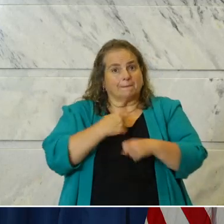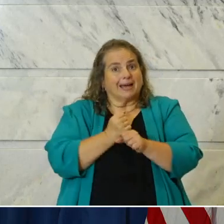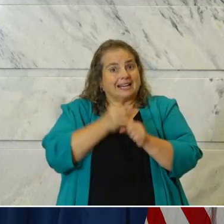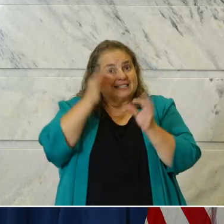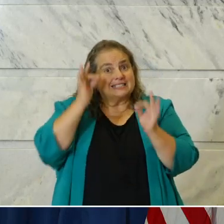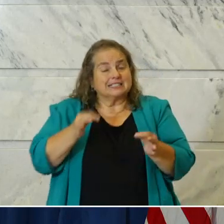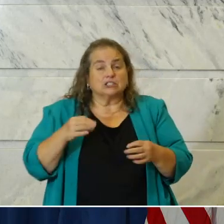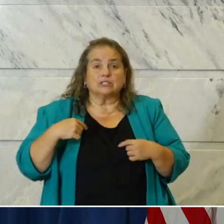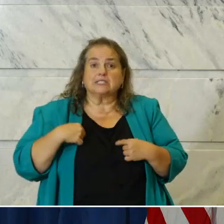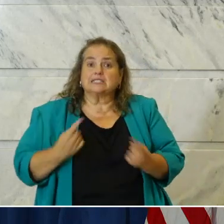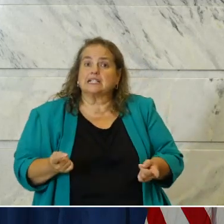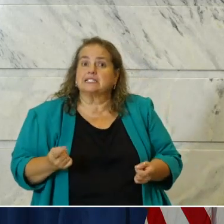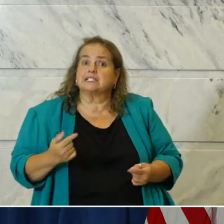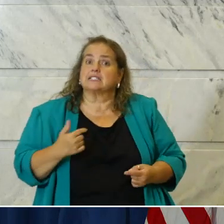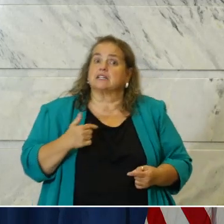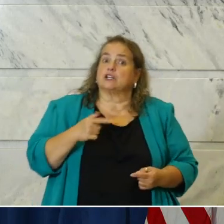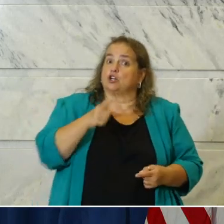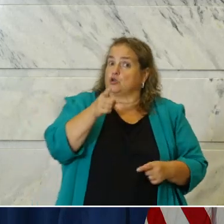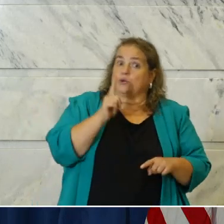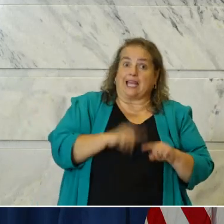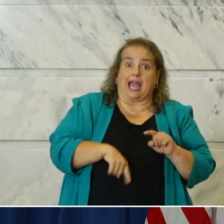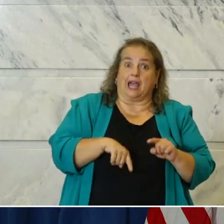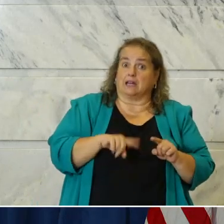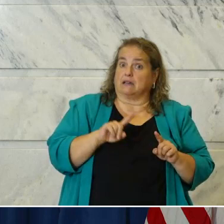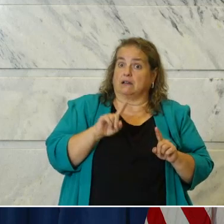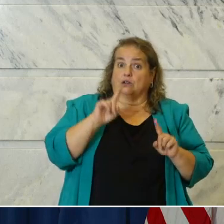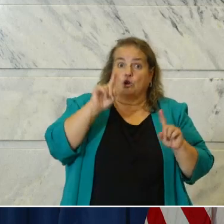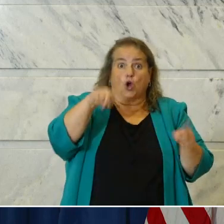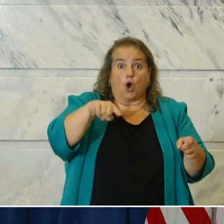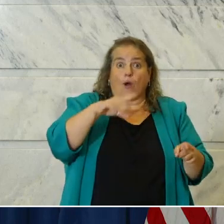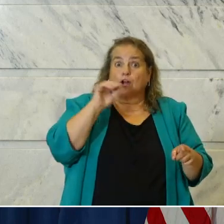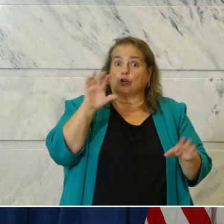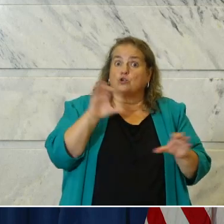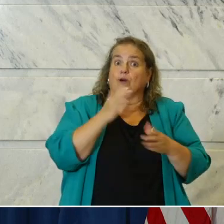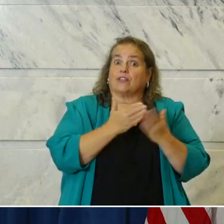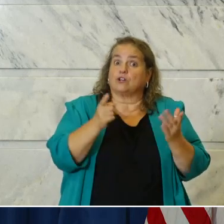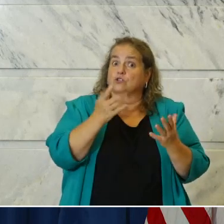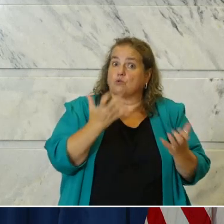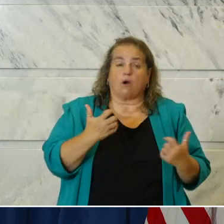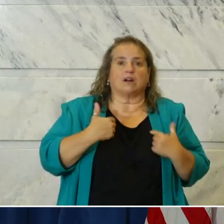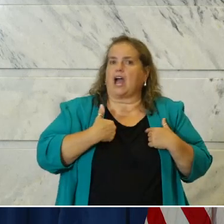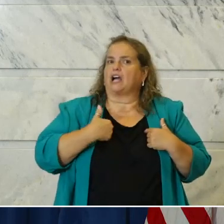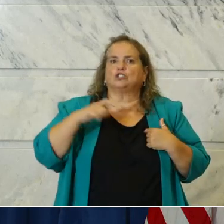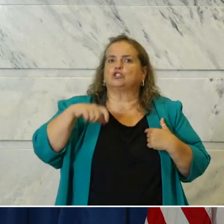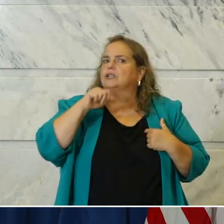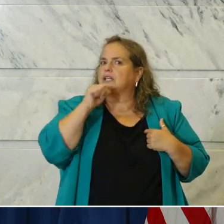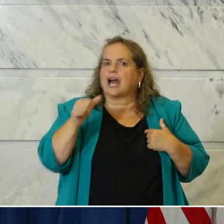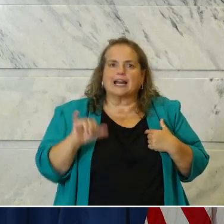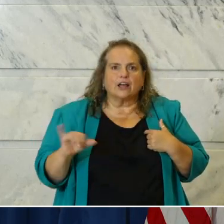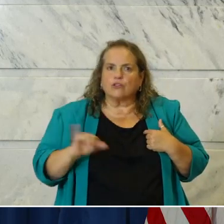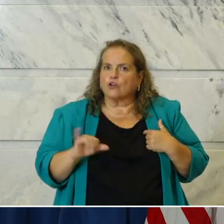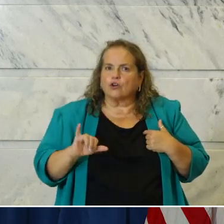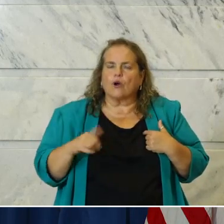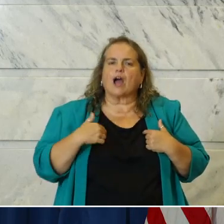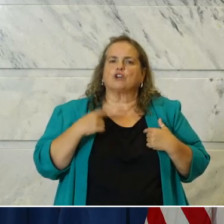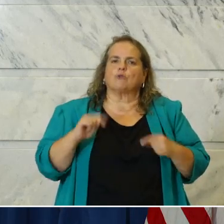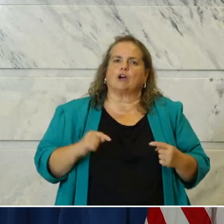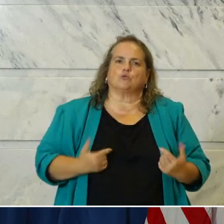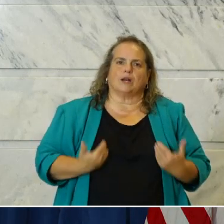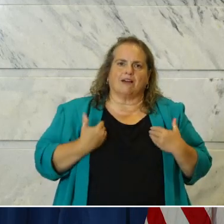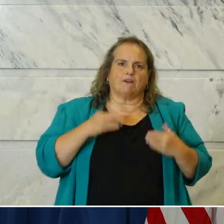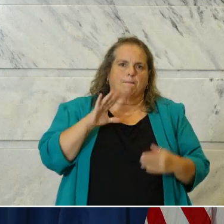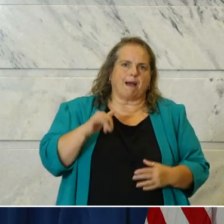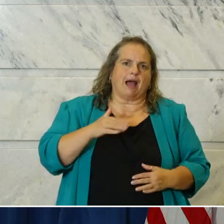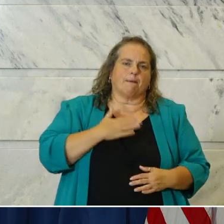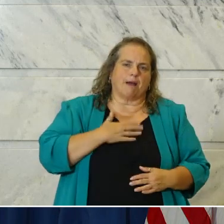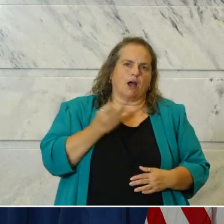since you can't be out doing things that you want to, I shouldn't be either. I've tried to live by these rules too.